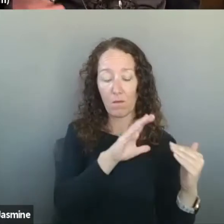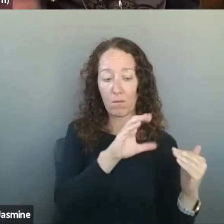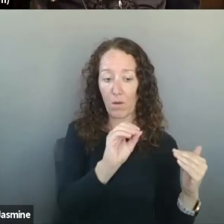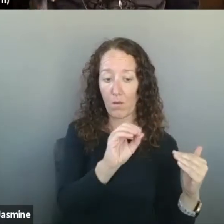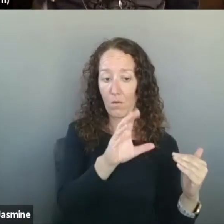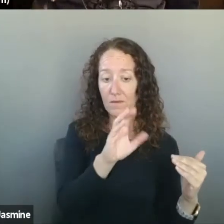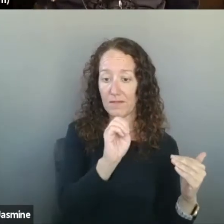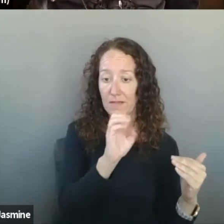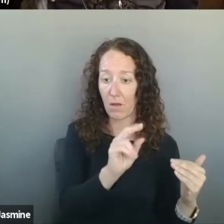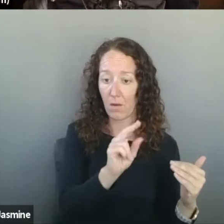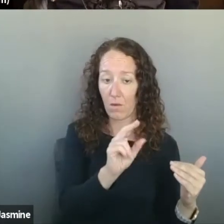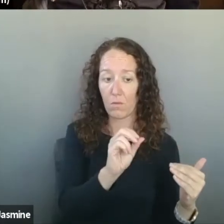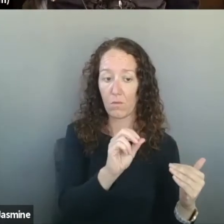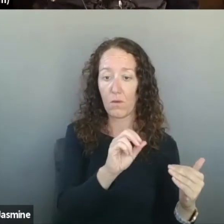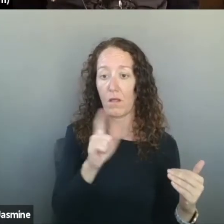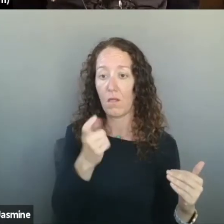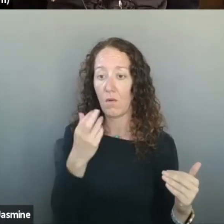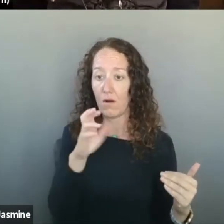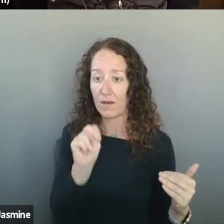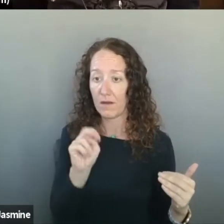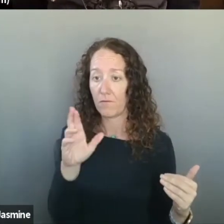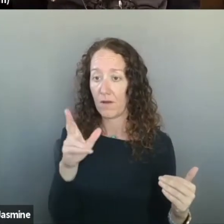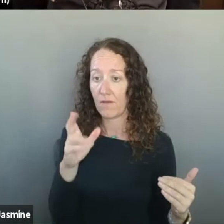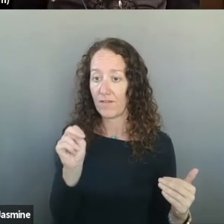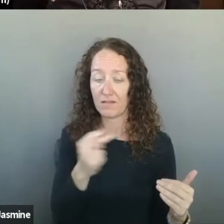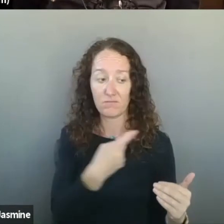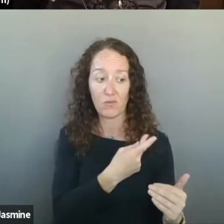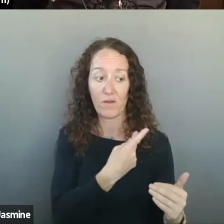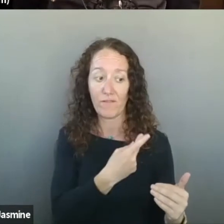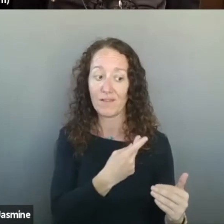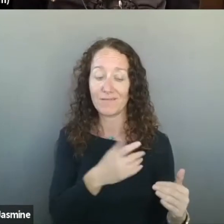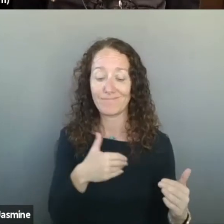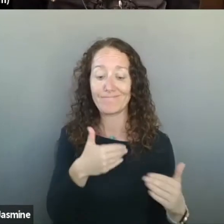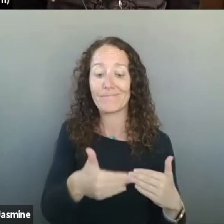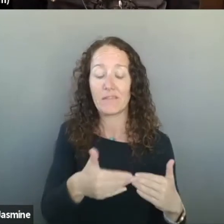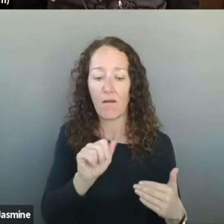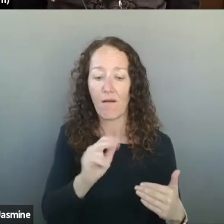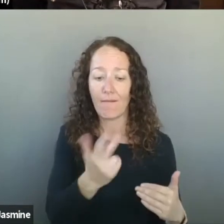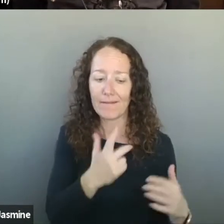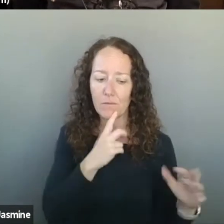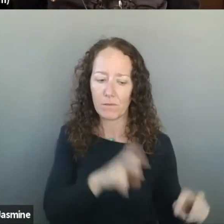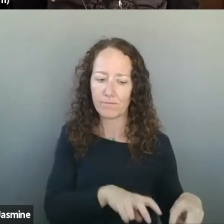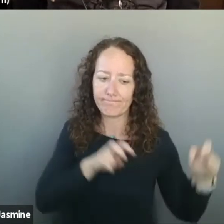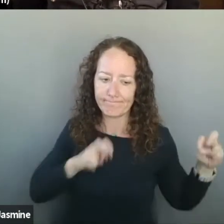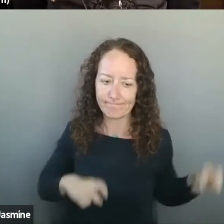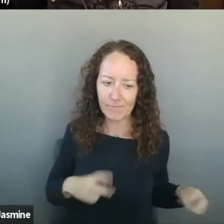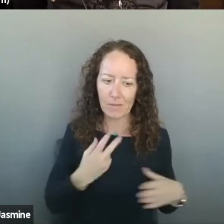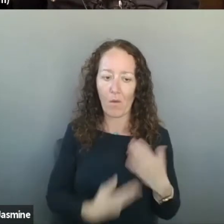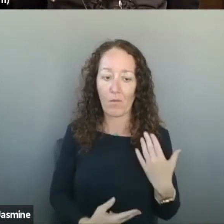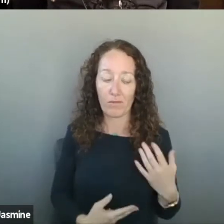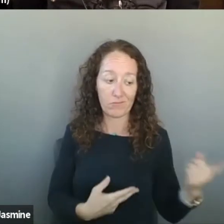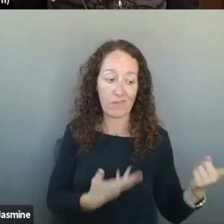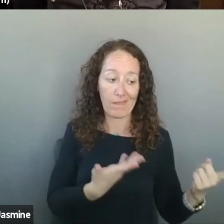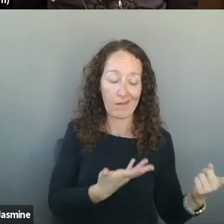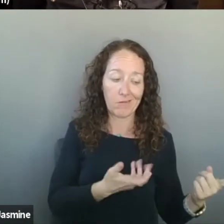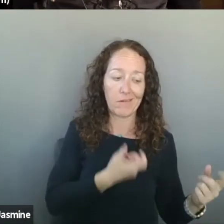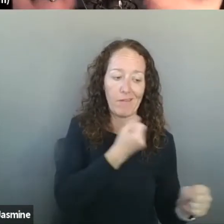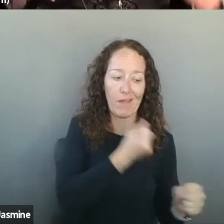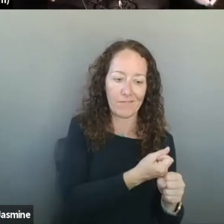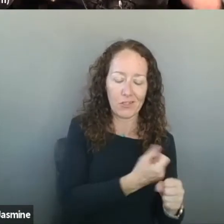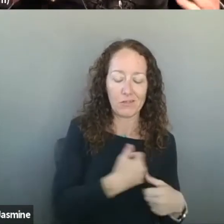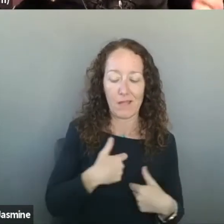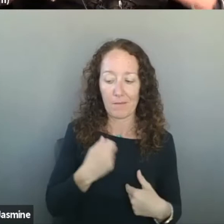are leaving at the end of August. And she's been here 5 years. I've been here 12. And there's some urgency.